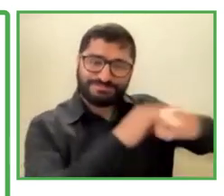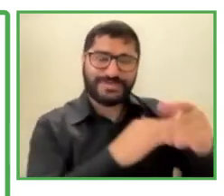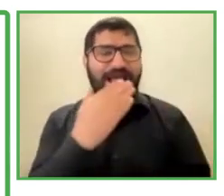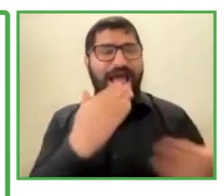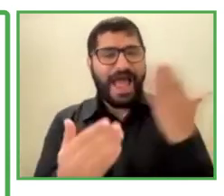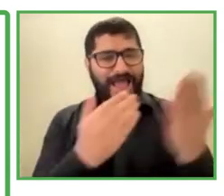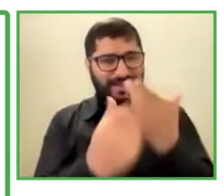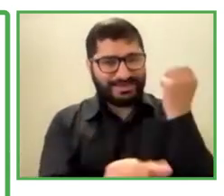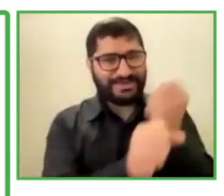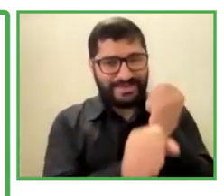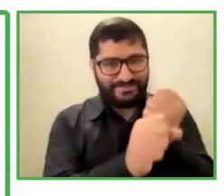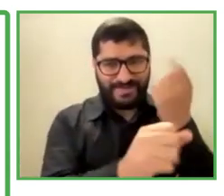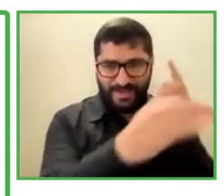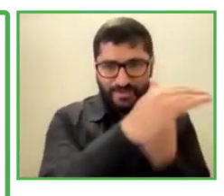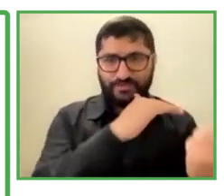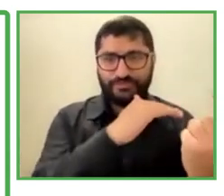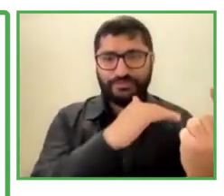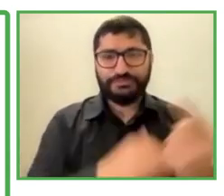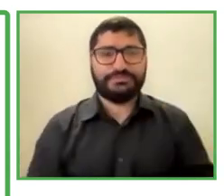The pilot program